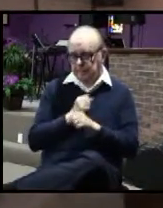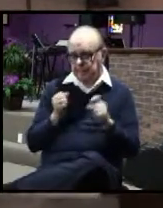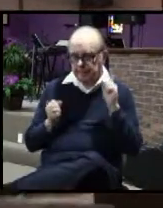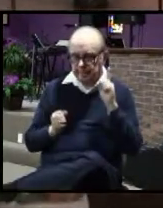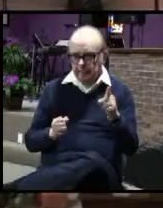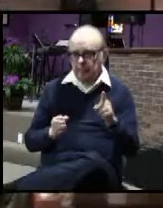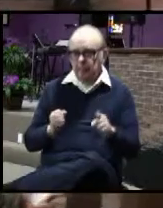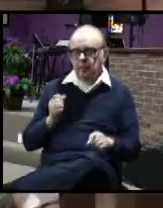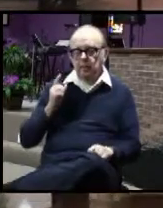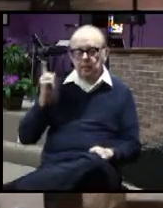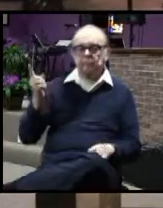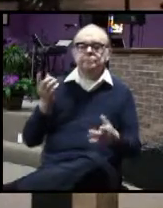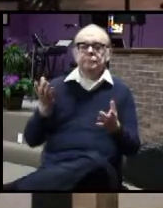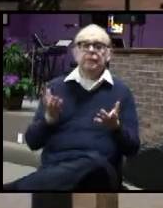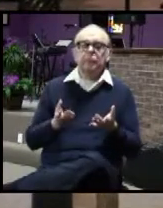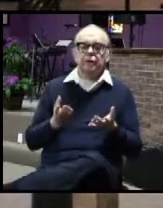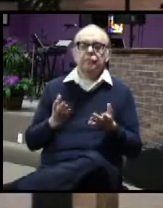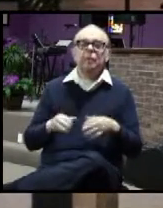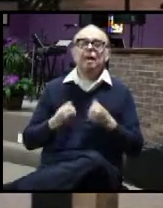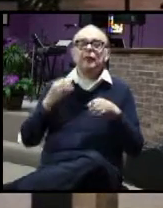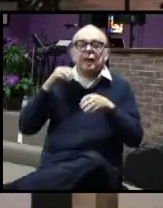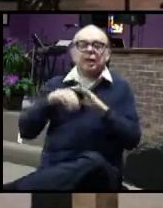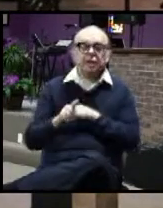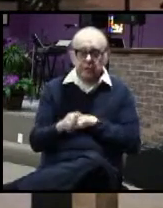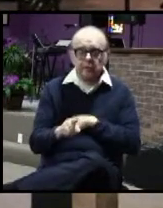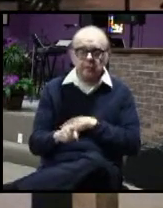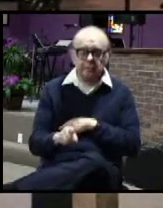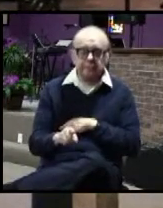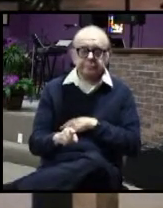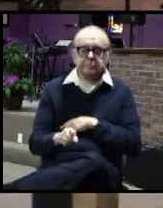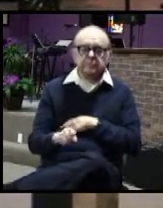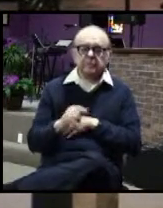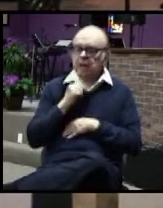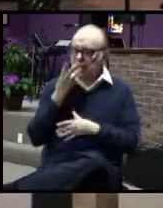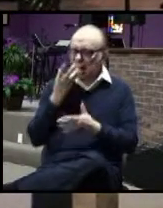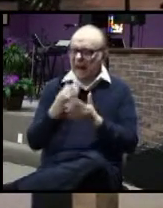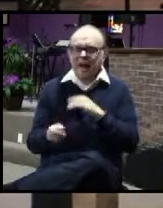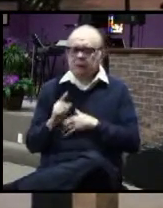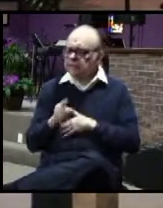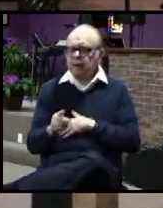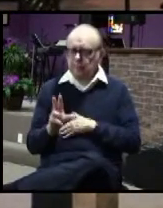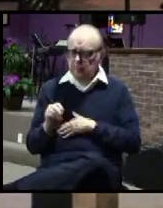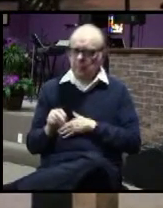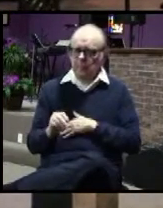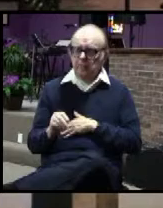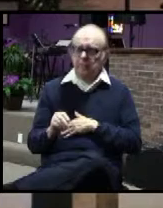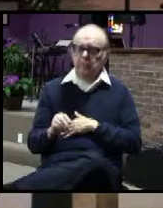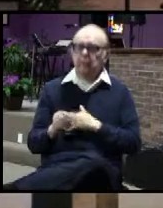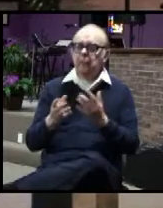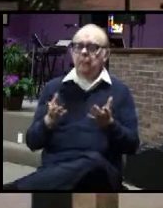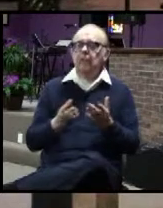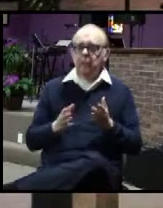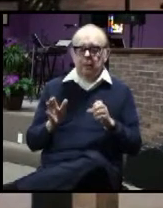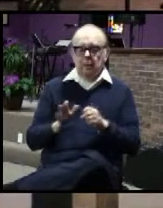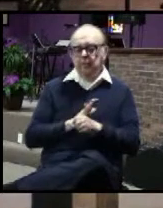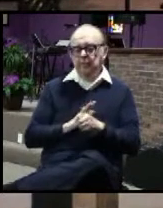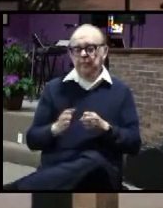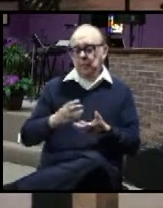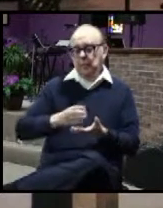he's wanting to live in you, not outside of you. He wants to fill that